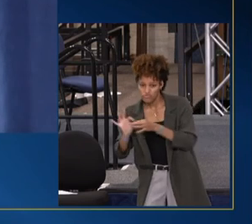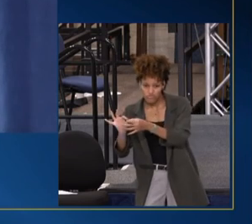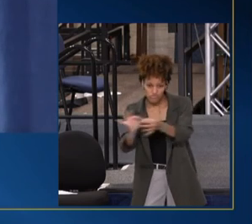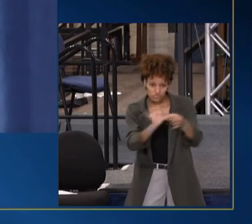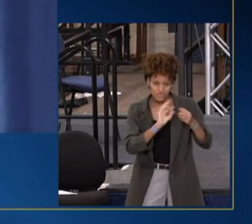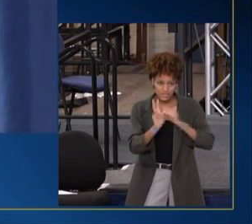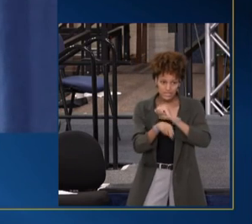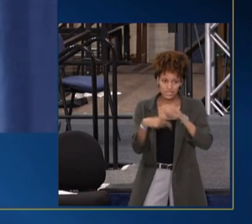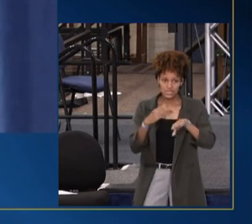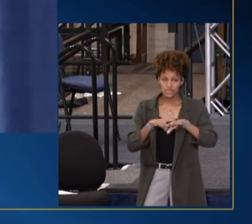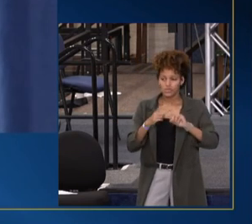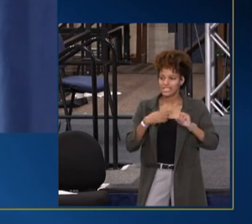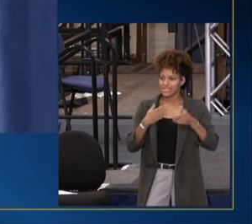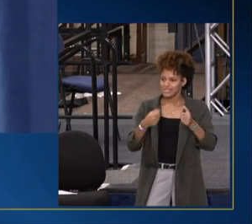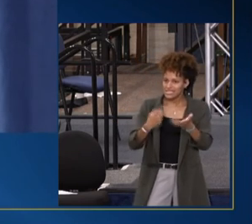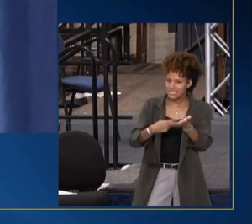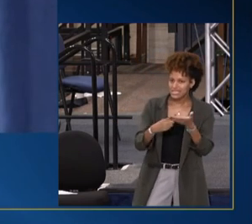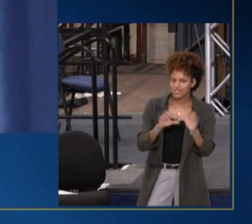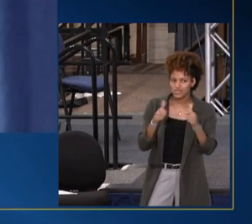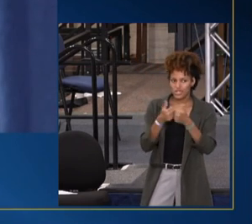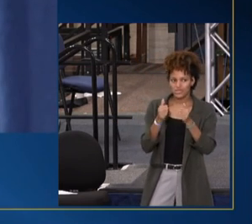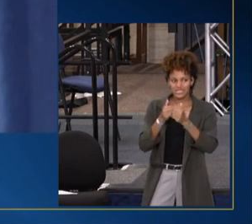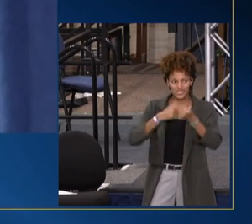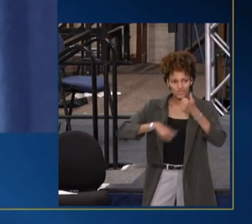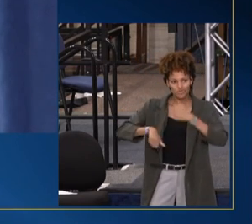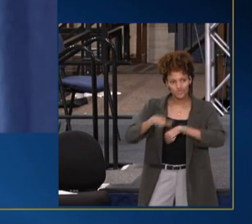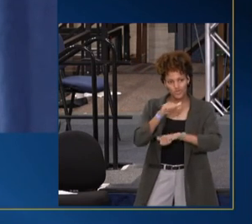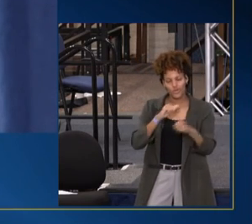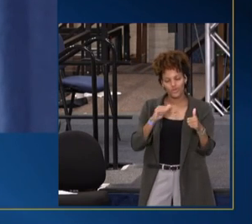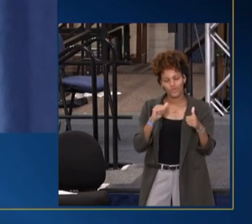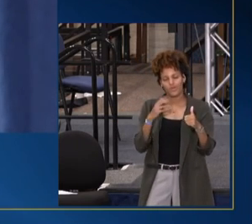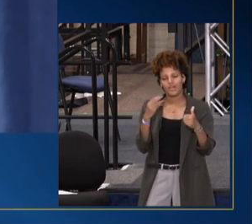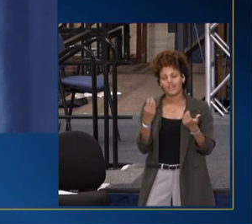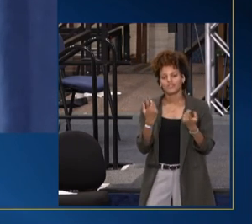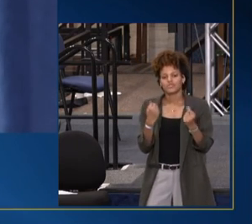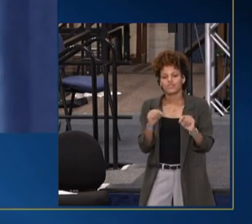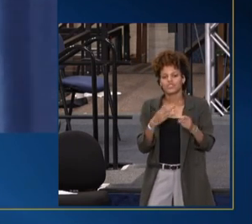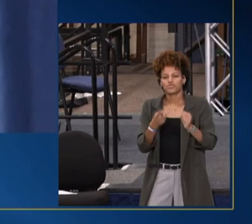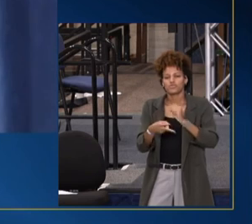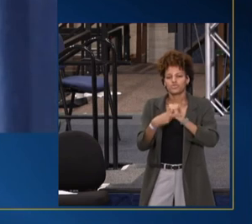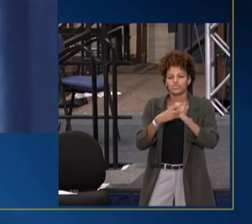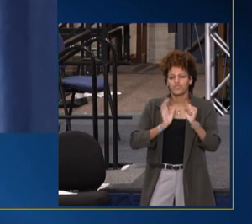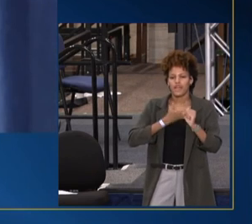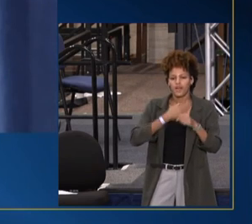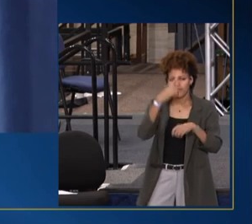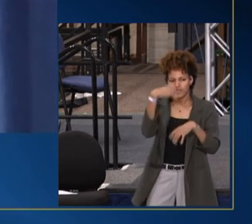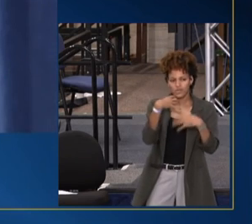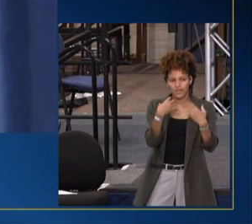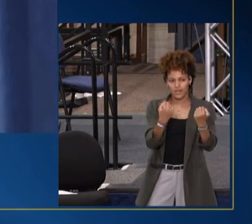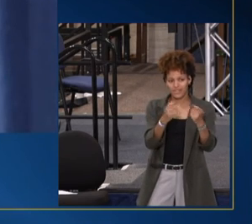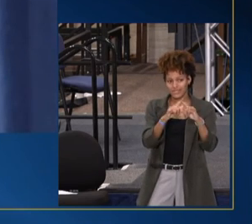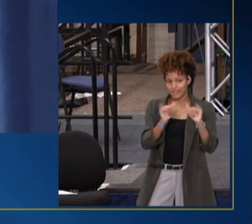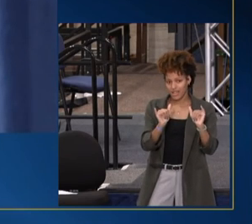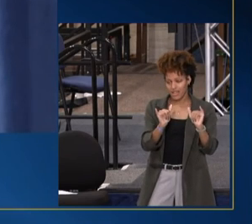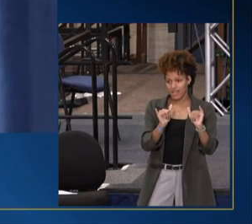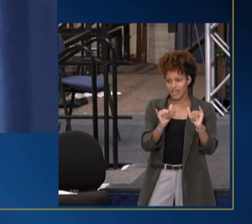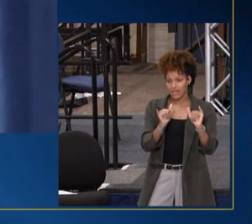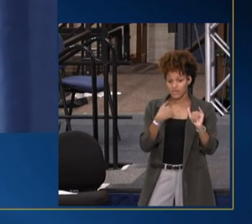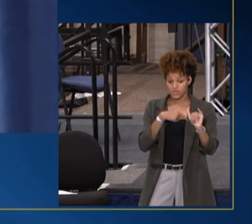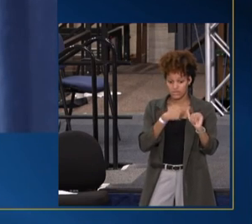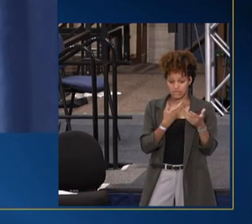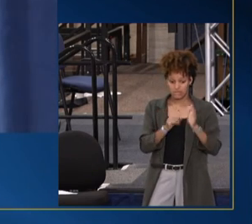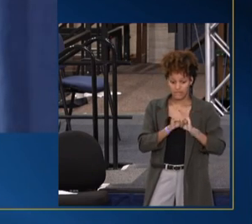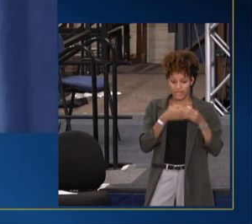these challenges with each other and try to preserve our own mental health as leaders of